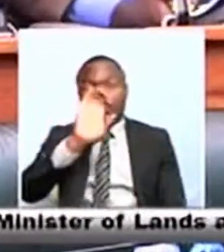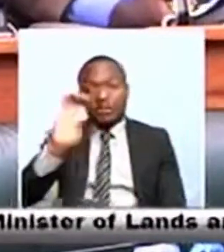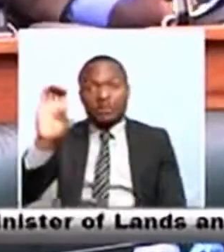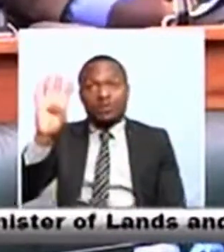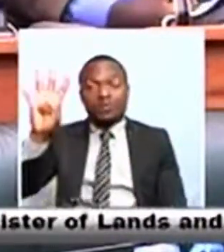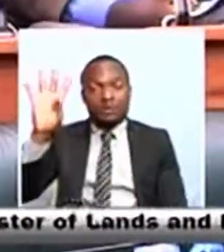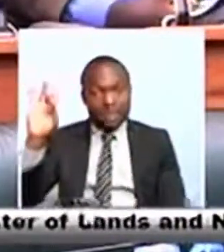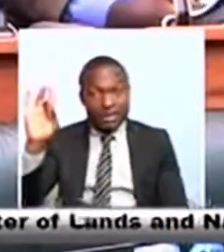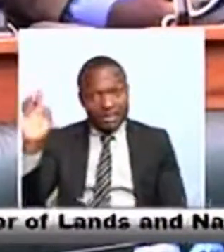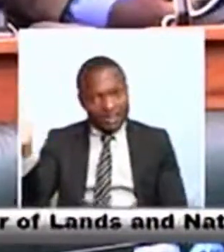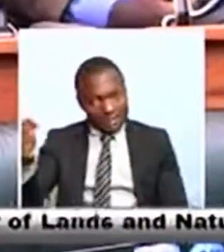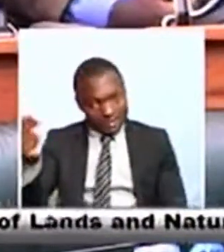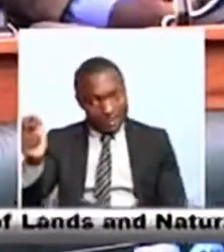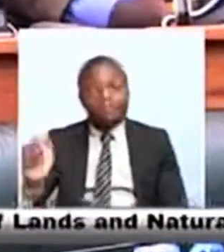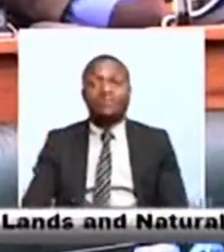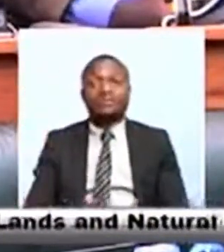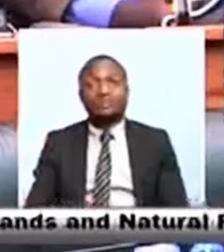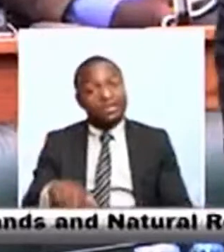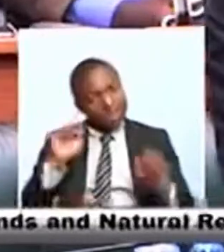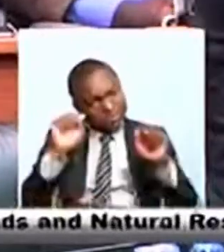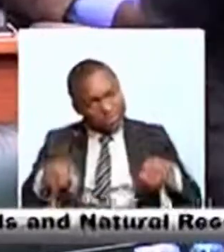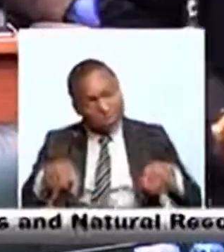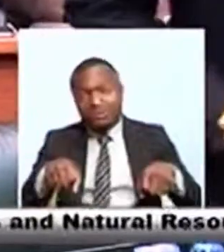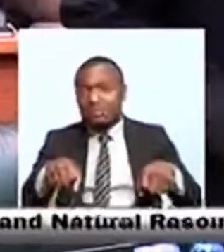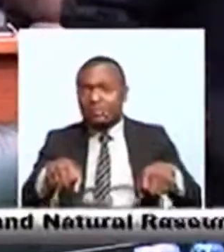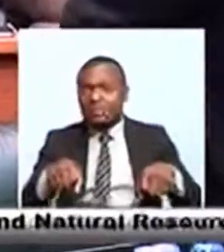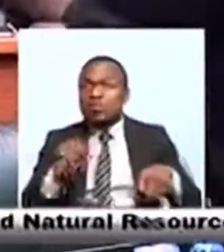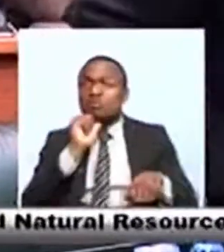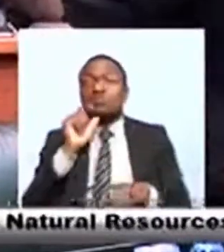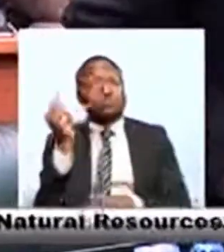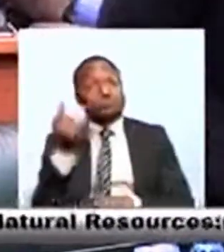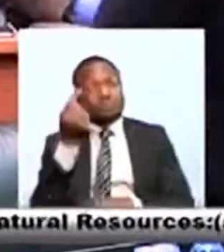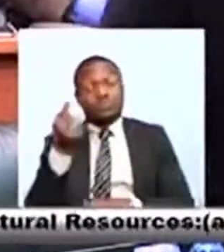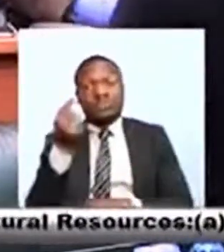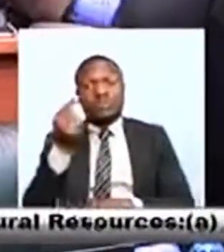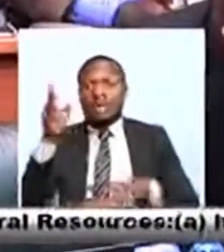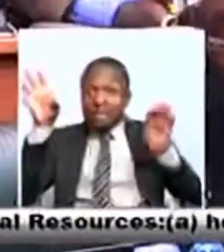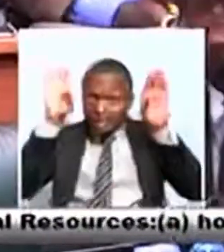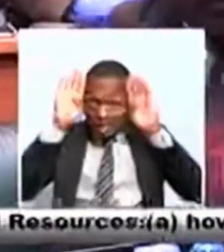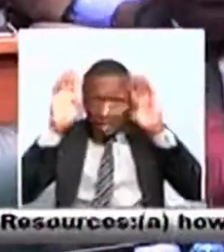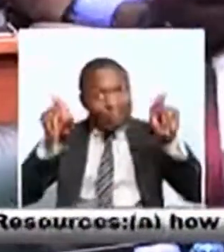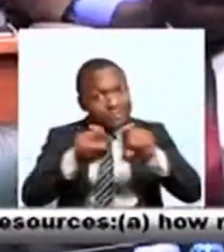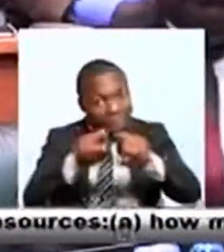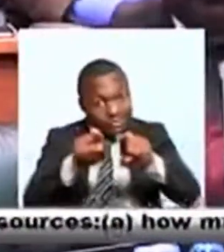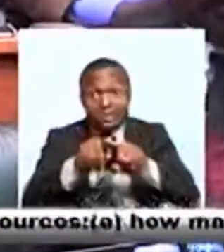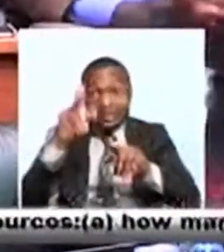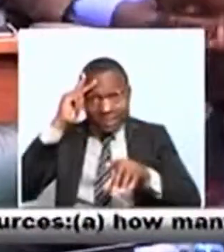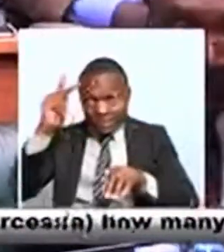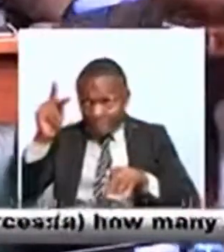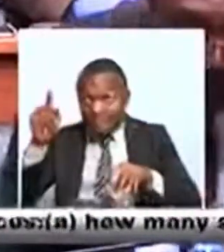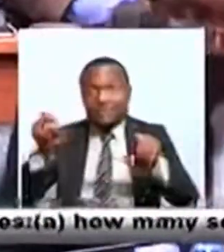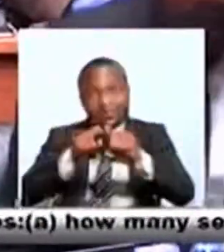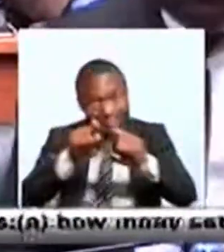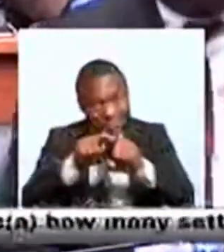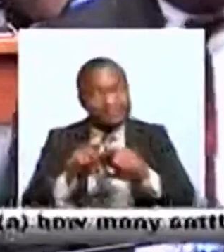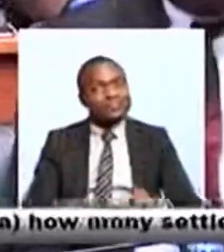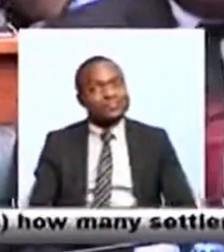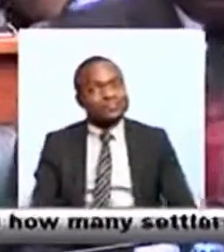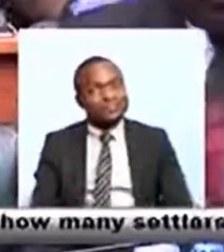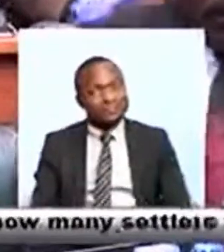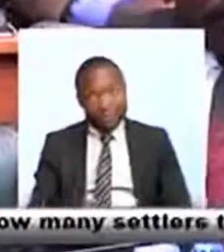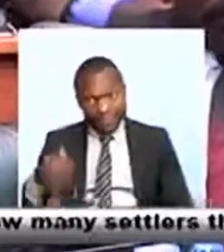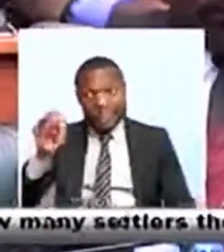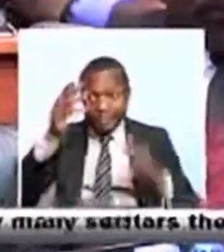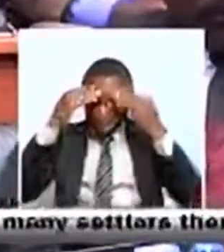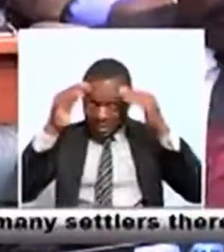6,448 hectares. And then maybe we can consider, you are not the only one. Kalulush, the same. Even in Quito itself, the same. I'm aware